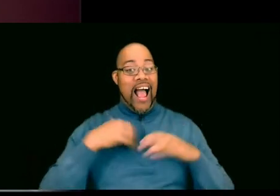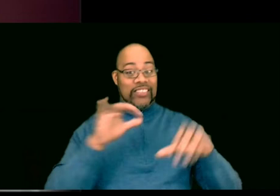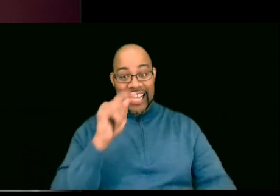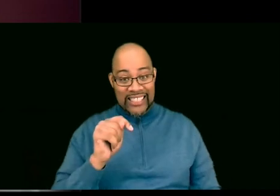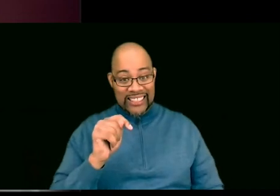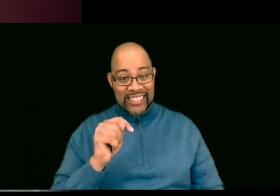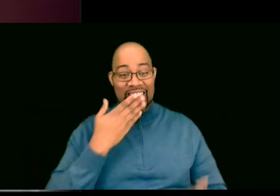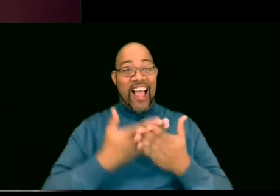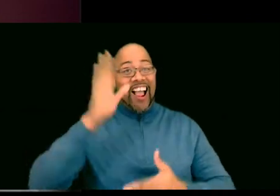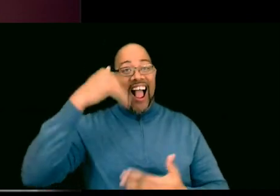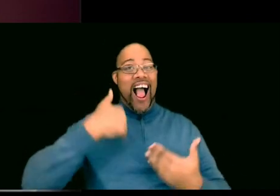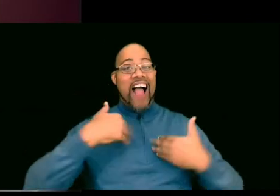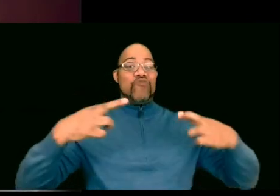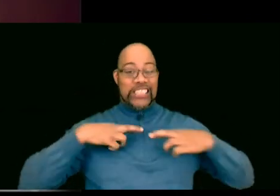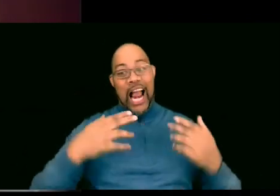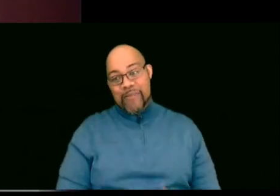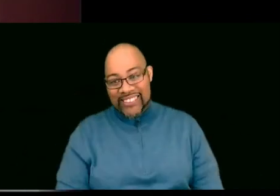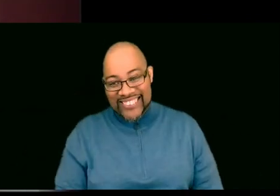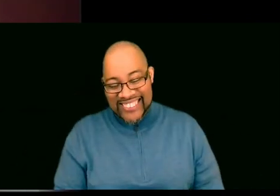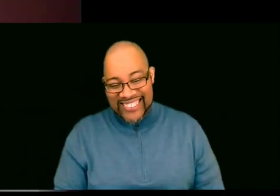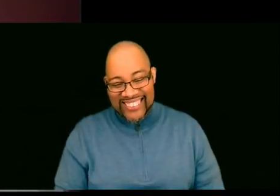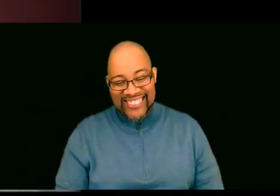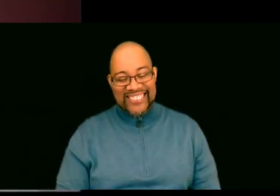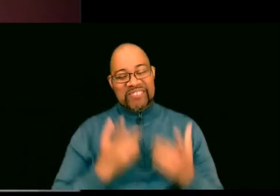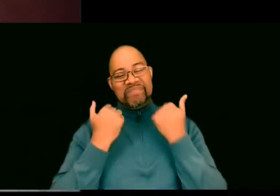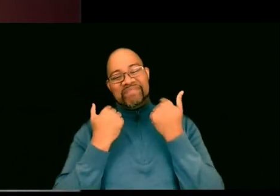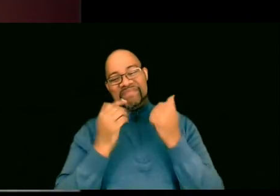now that I've done it, thank God I have a retirement.